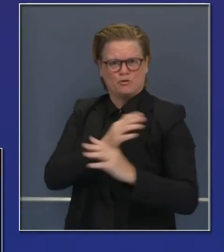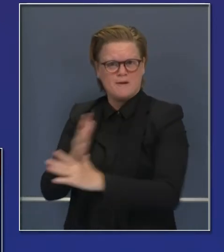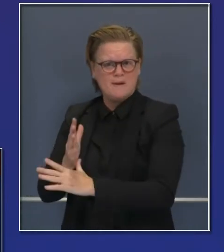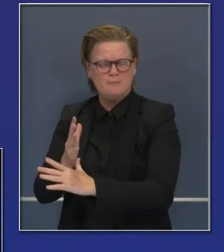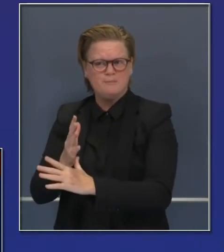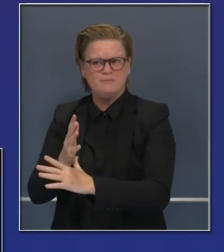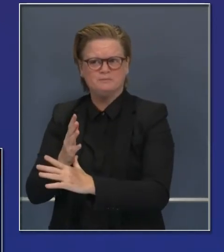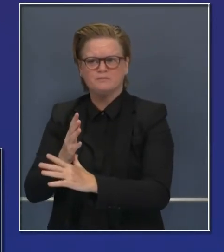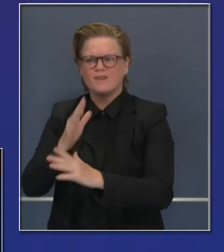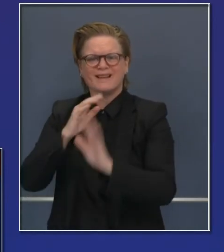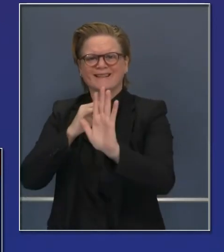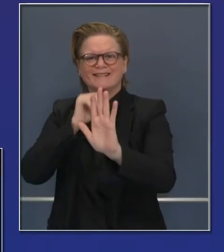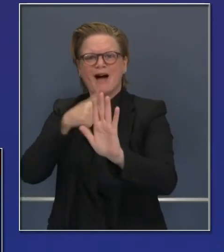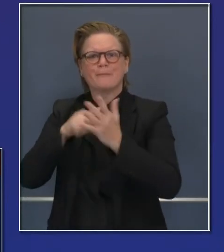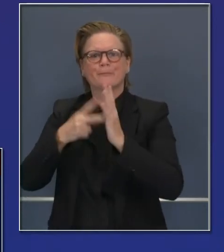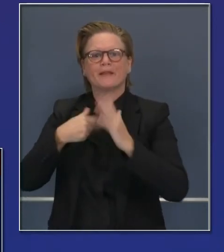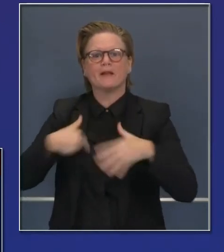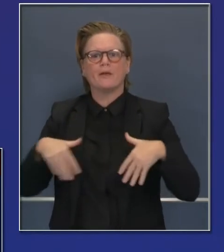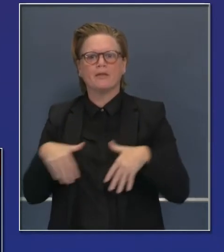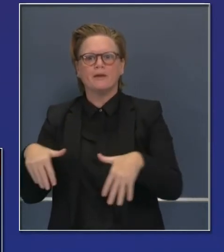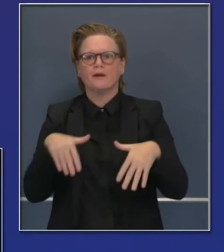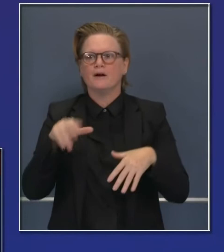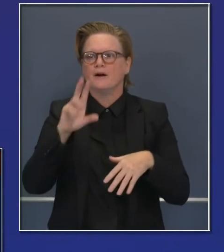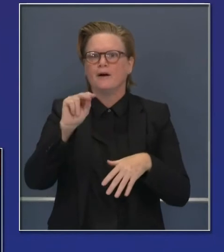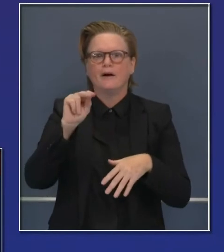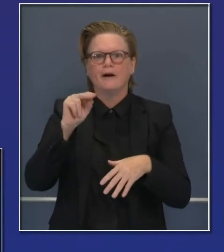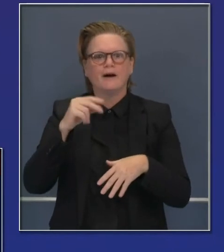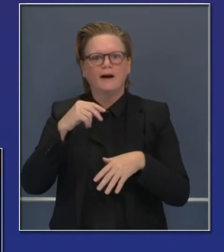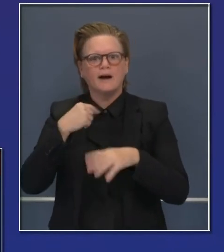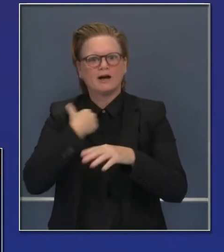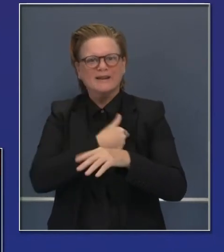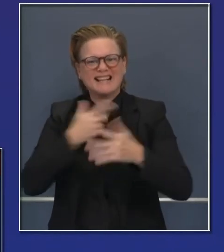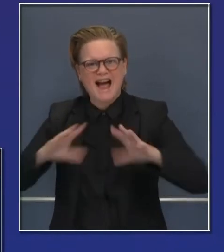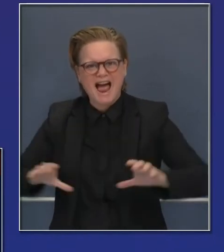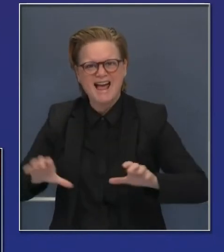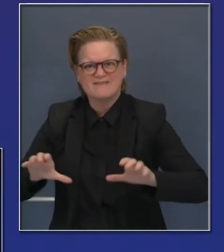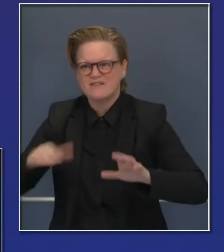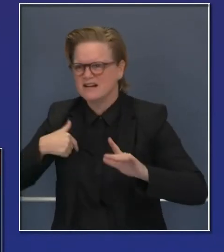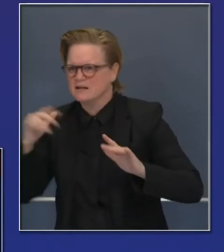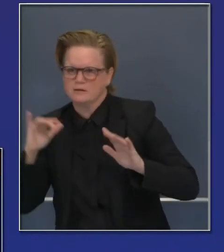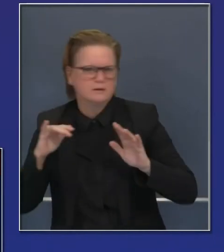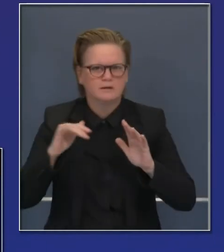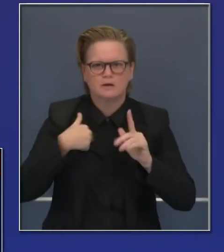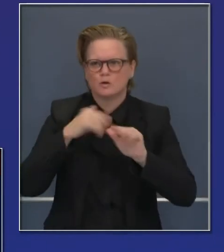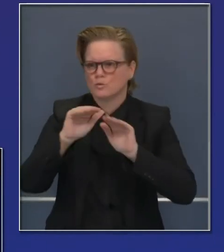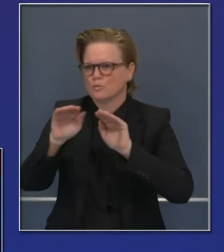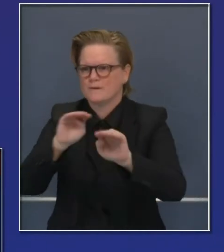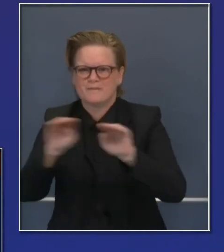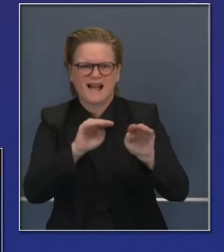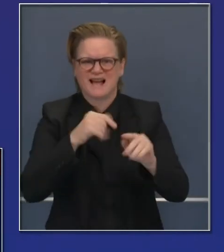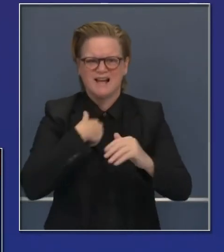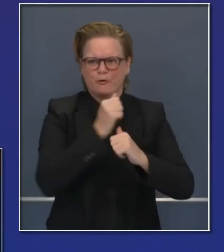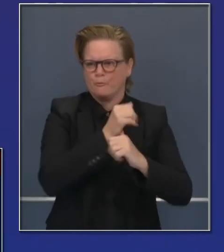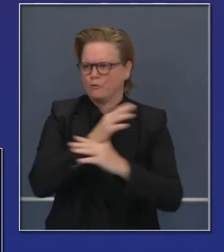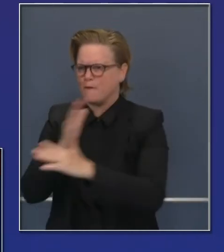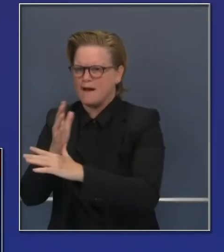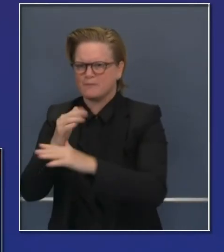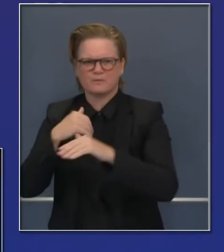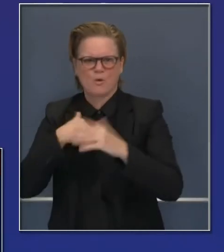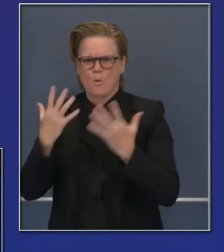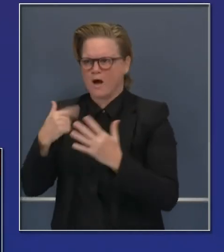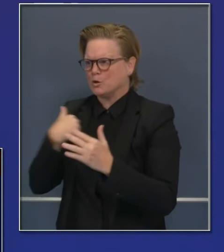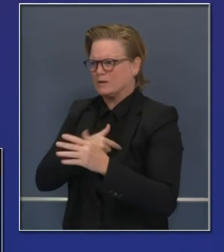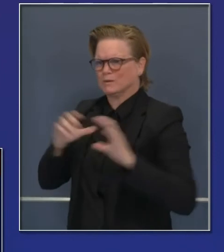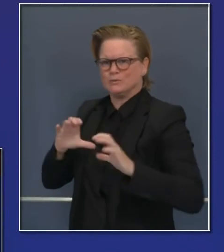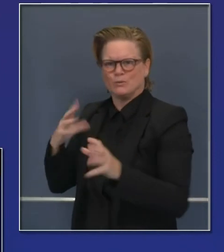passively. I want to remind everybody of that preparation. You can see here on this slide, we've